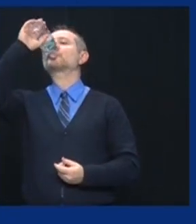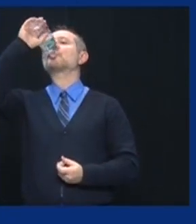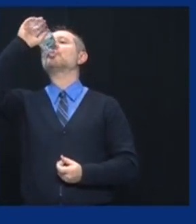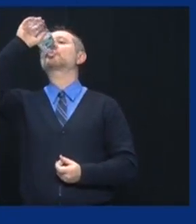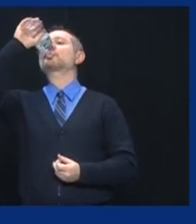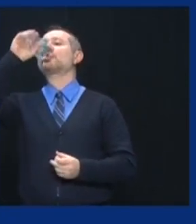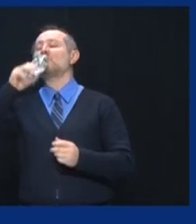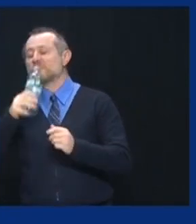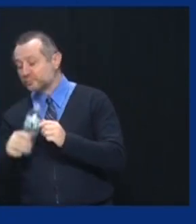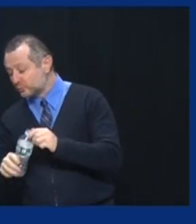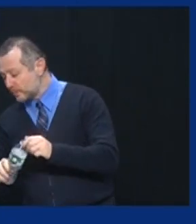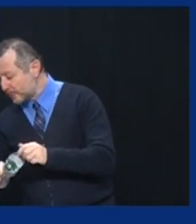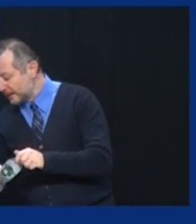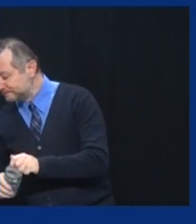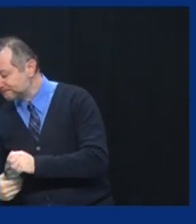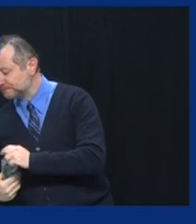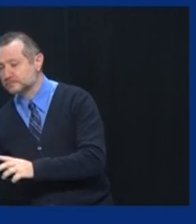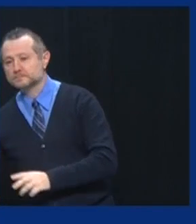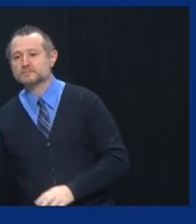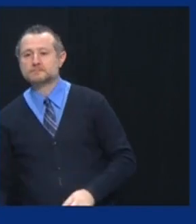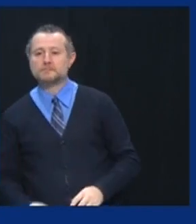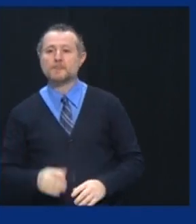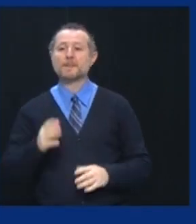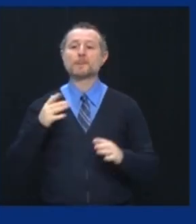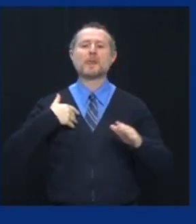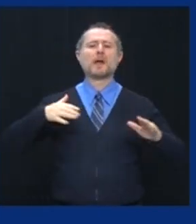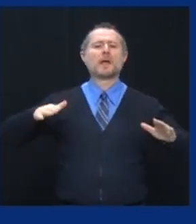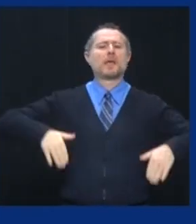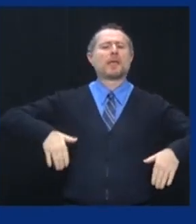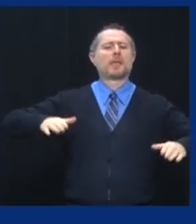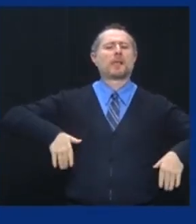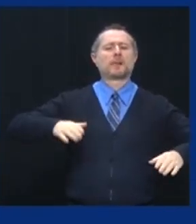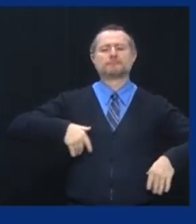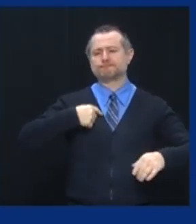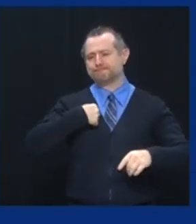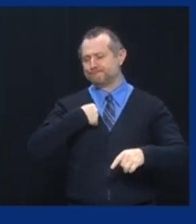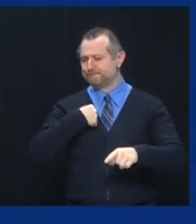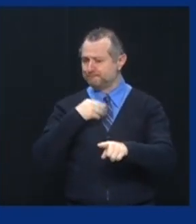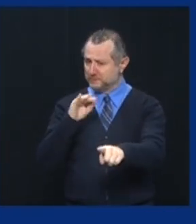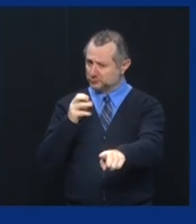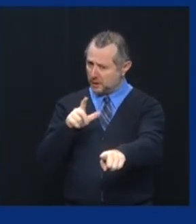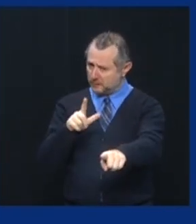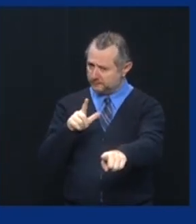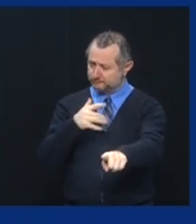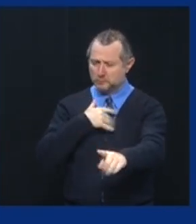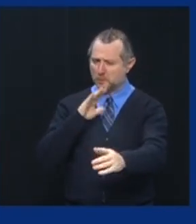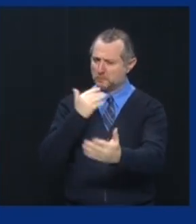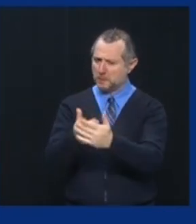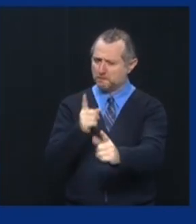We have not crossed the bridge to say, by law, you must take it.